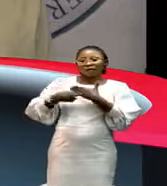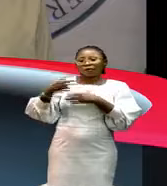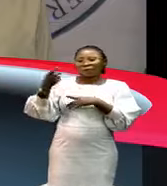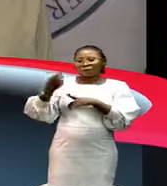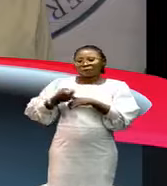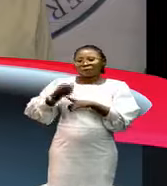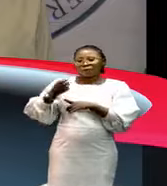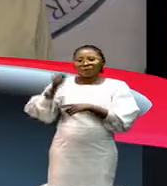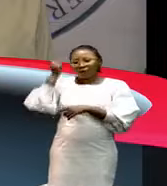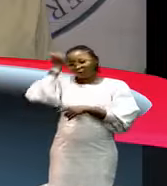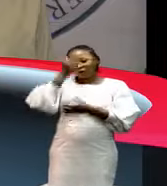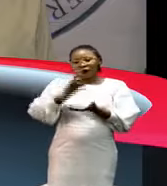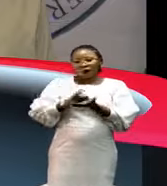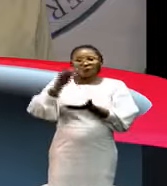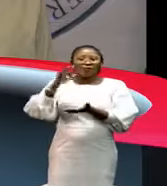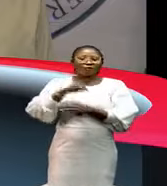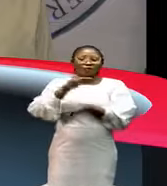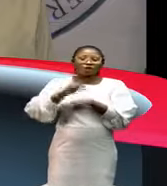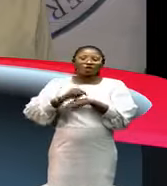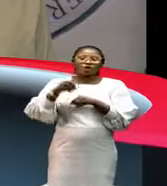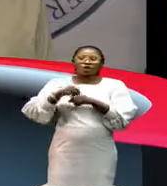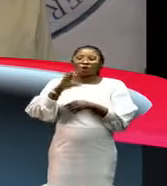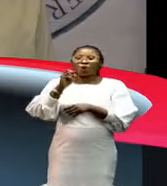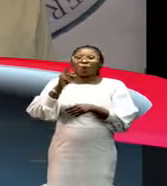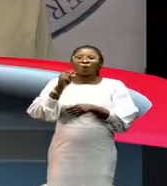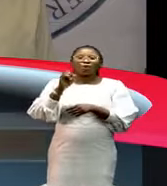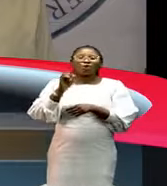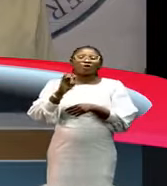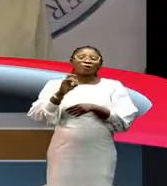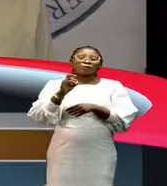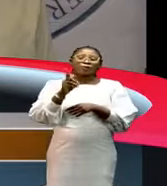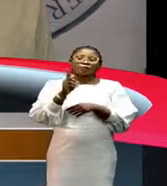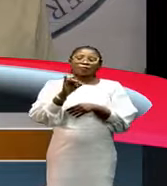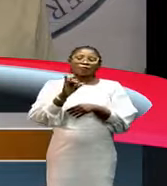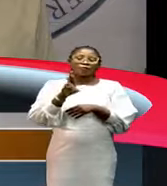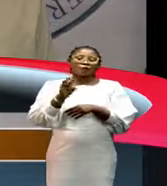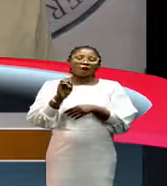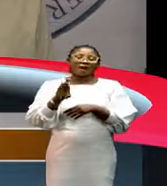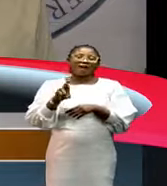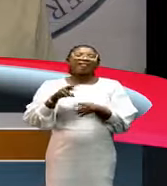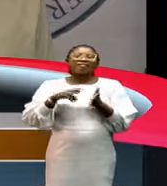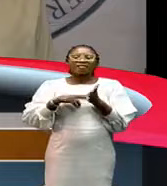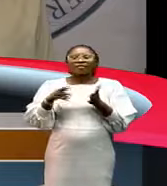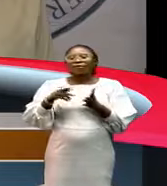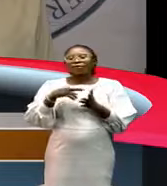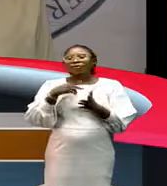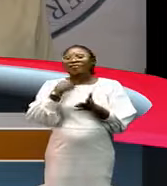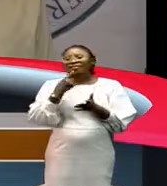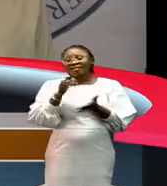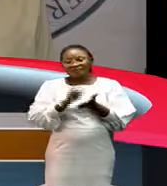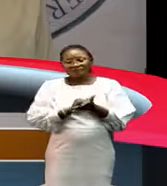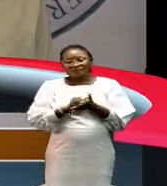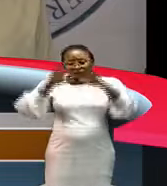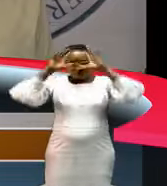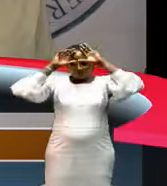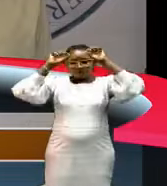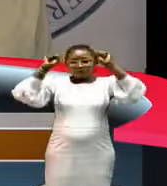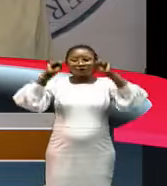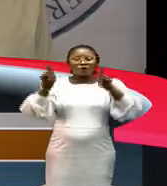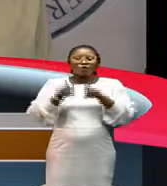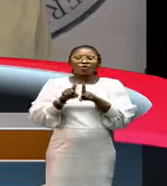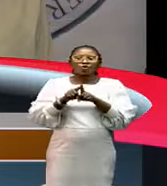African Cup of Nations in Cote d'Ivoire. State House correspondent Abdurrahman Jibrila reports that the president